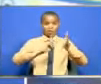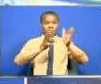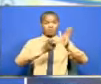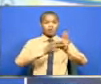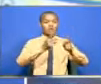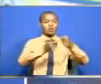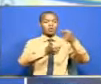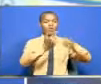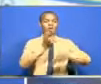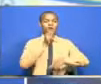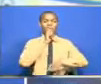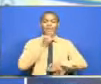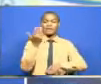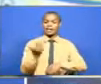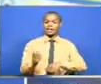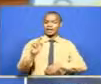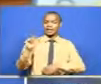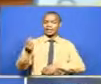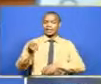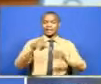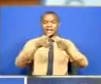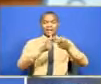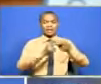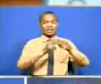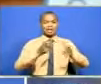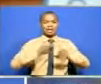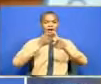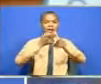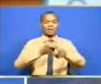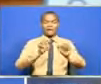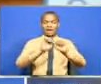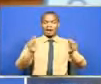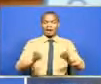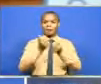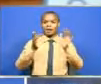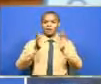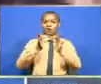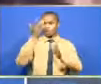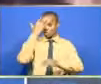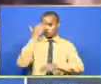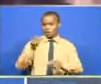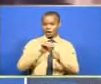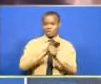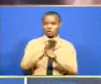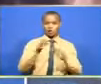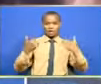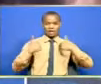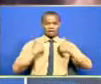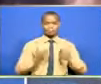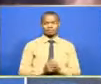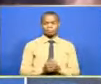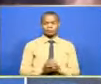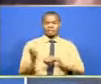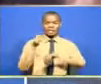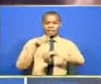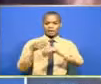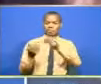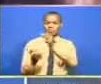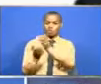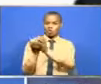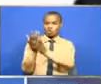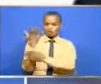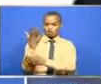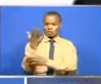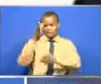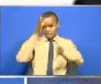Kenya Scientist Awards, held online owing to COVID-19 safety protocols. In the rapid growth of the world of science and